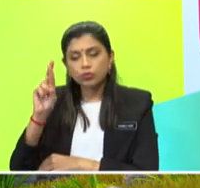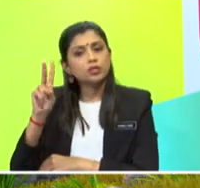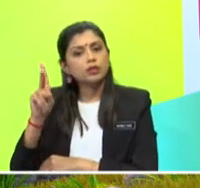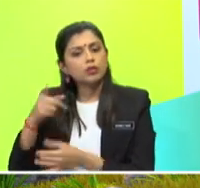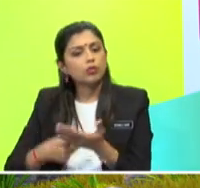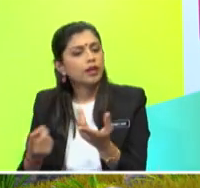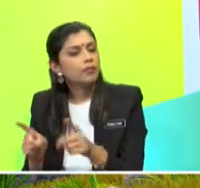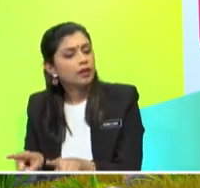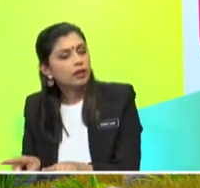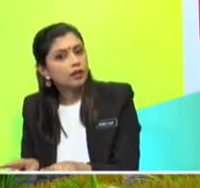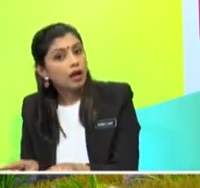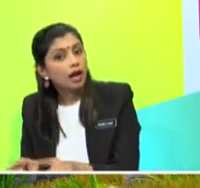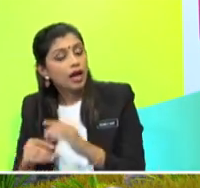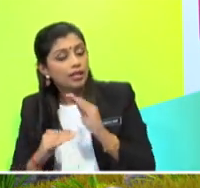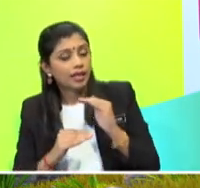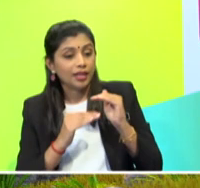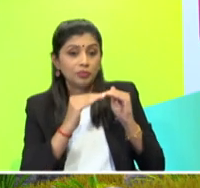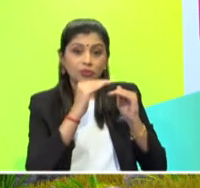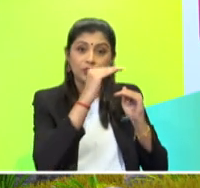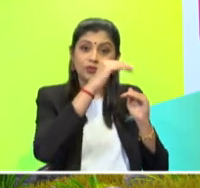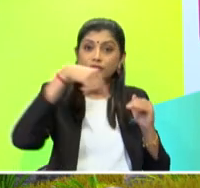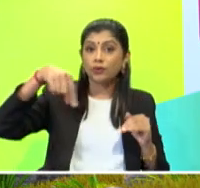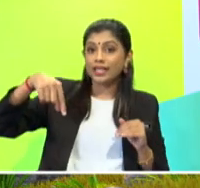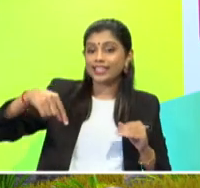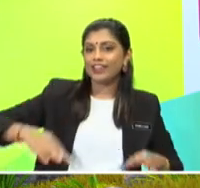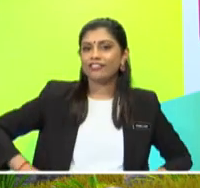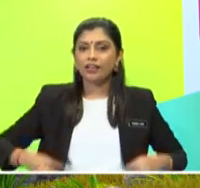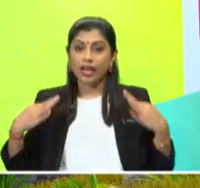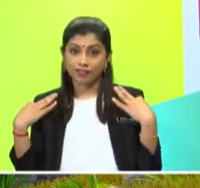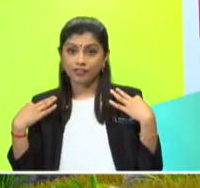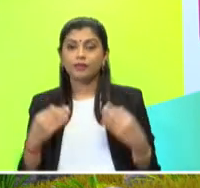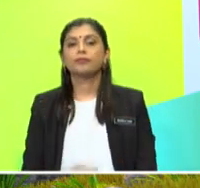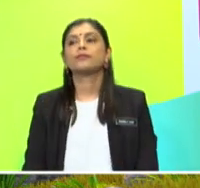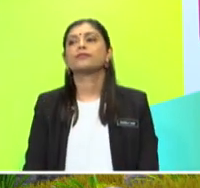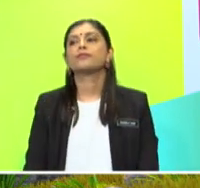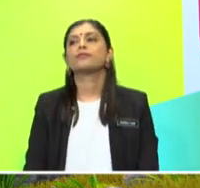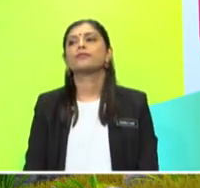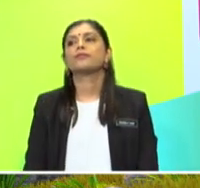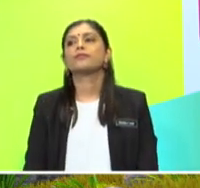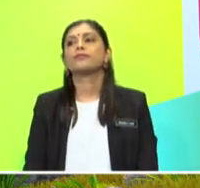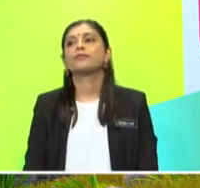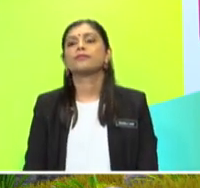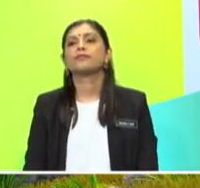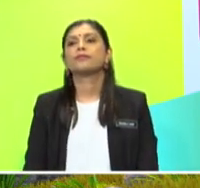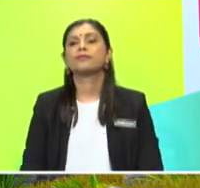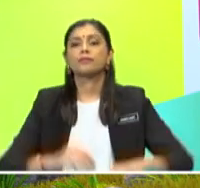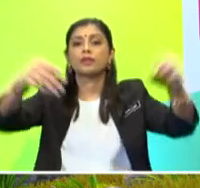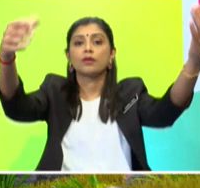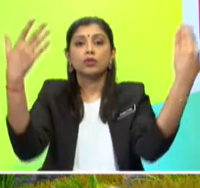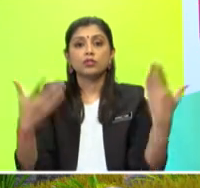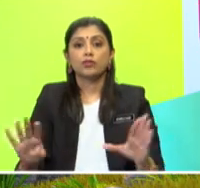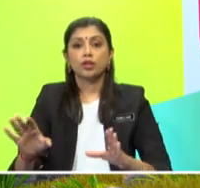answer, improve quality of life. Now, having said that, when you're done, let us just continue adding in all these